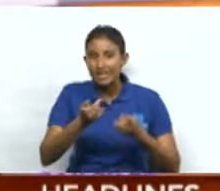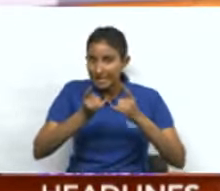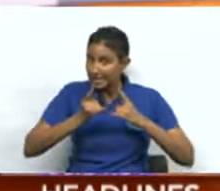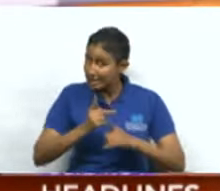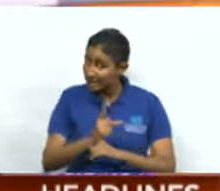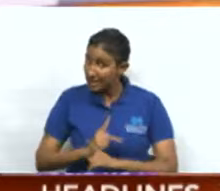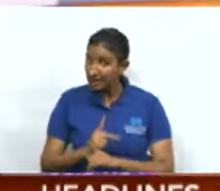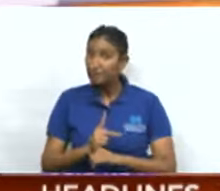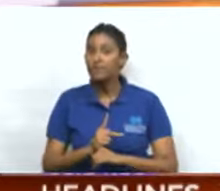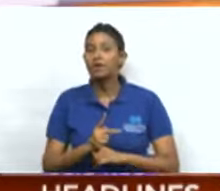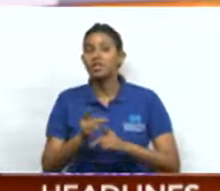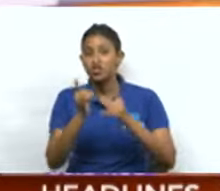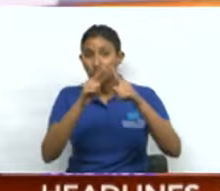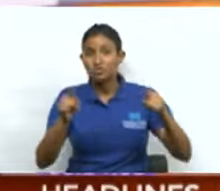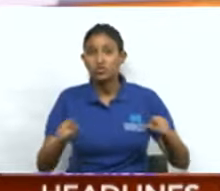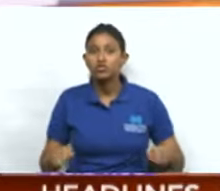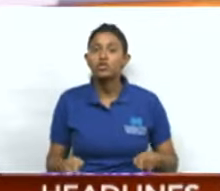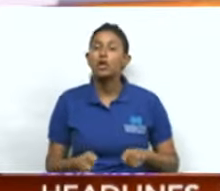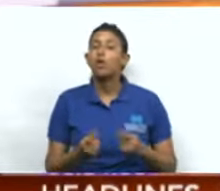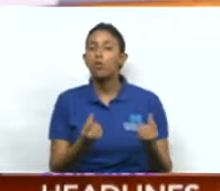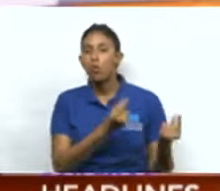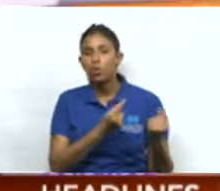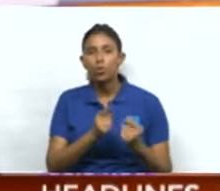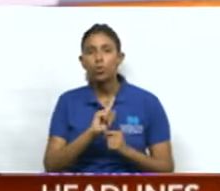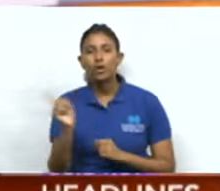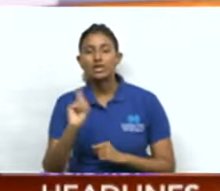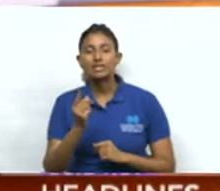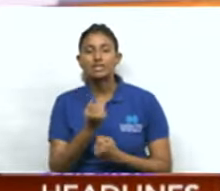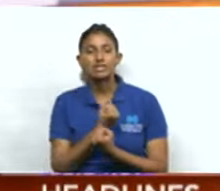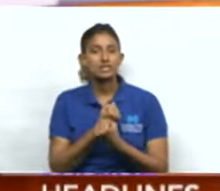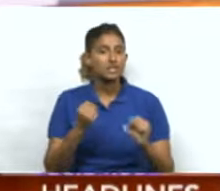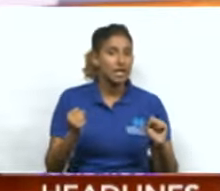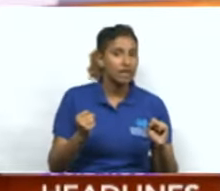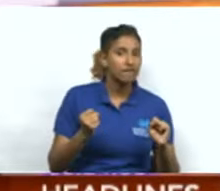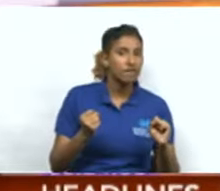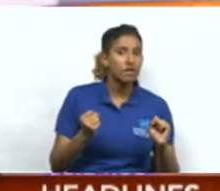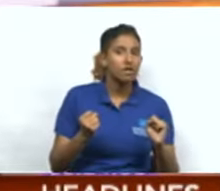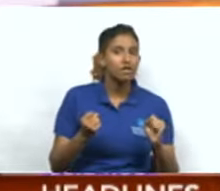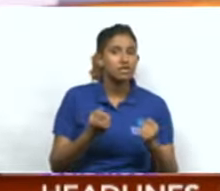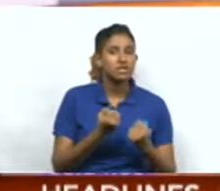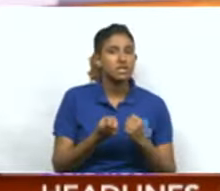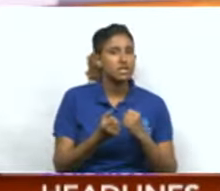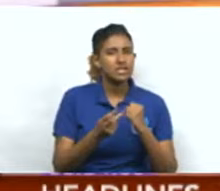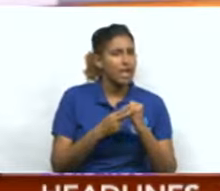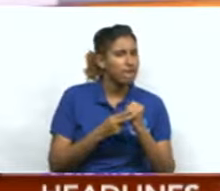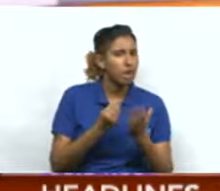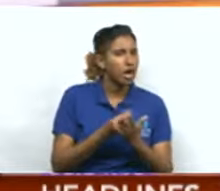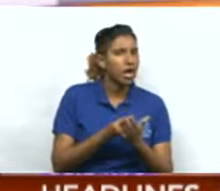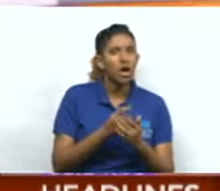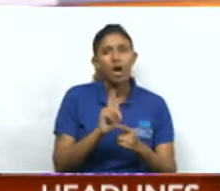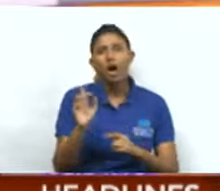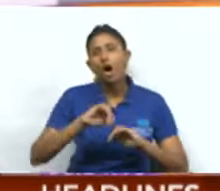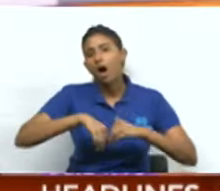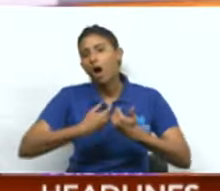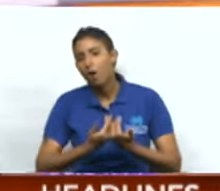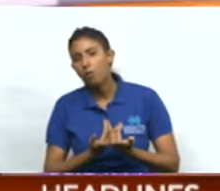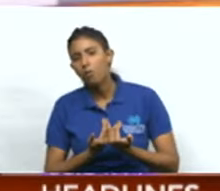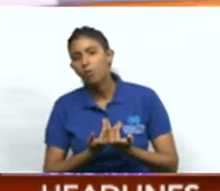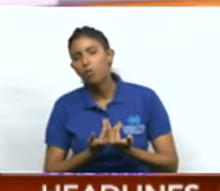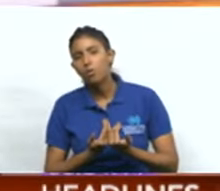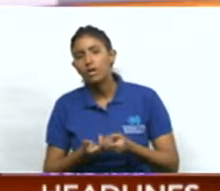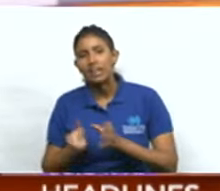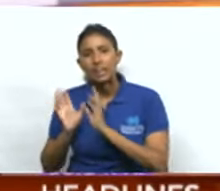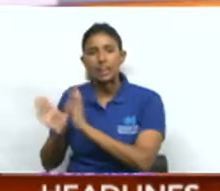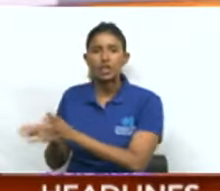but where can you save at the same time? Perhaps some of the lights, we leave rooms, we leave on lights in